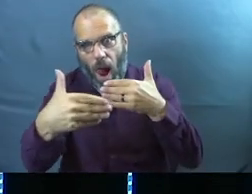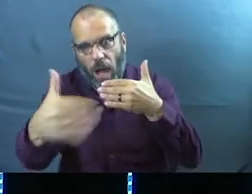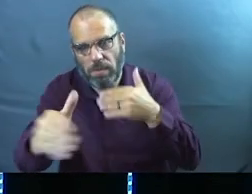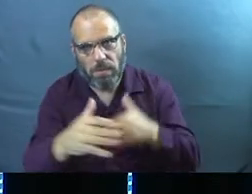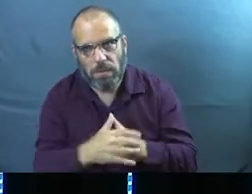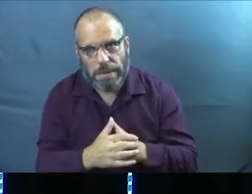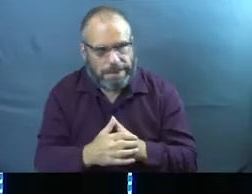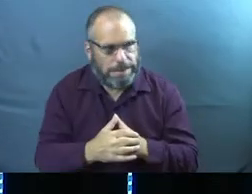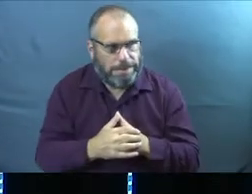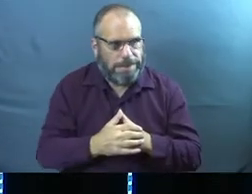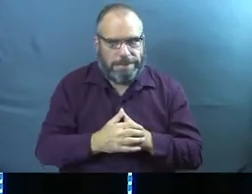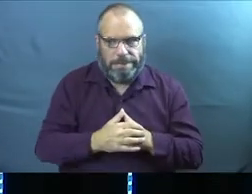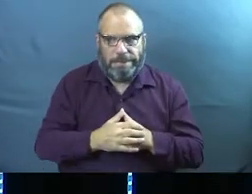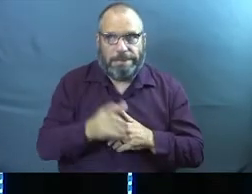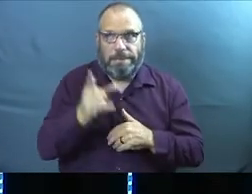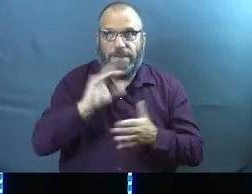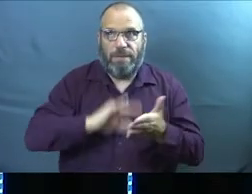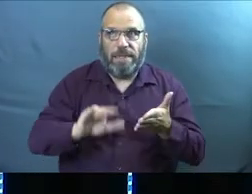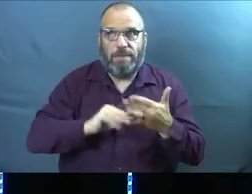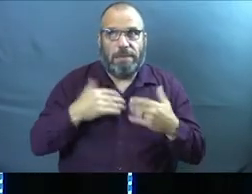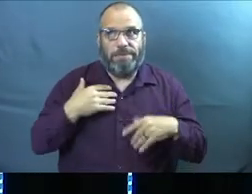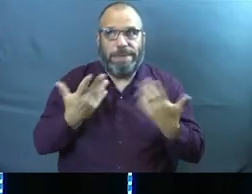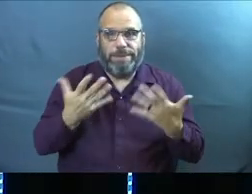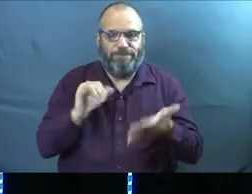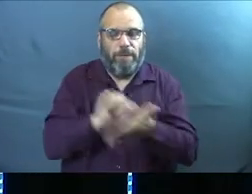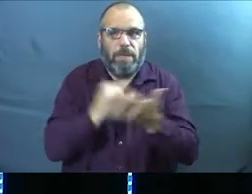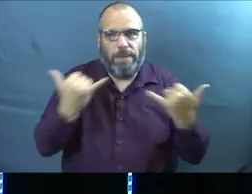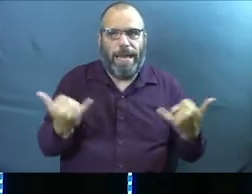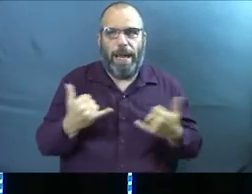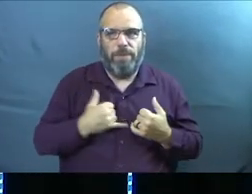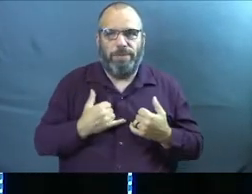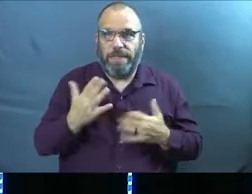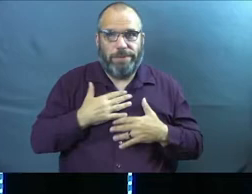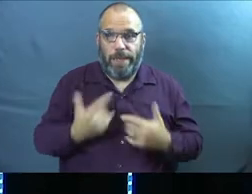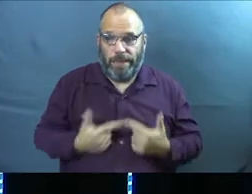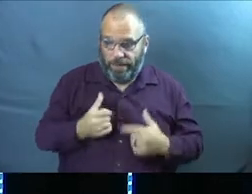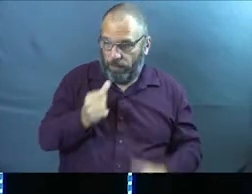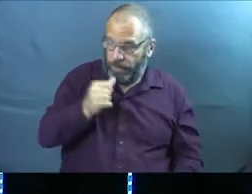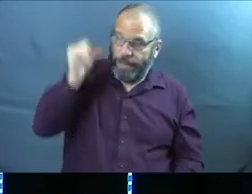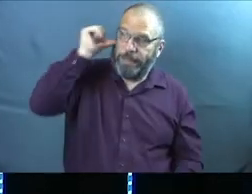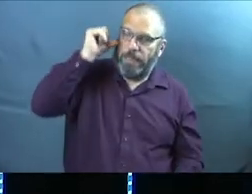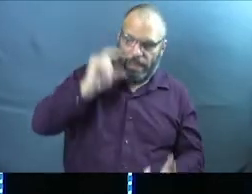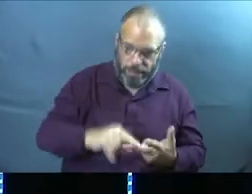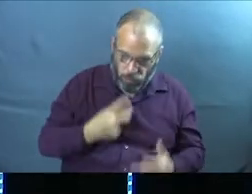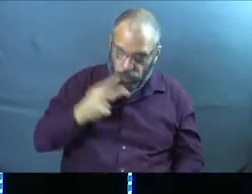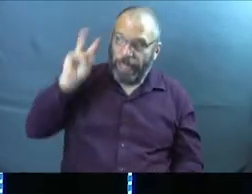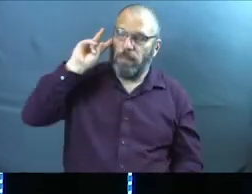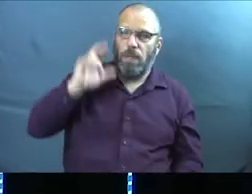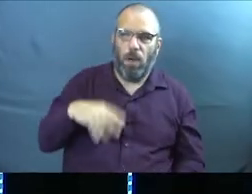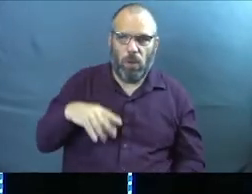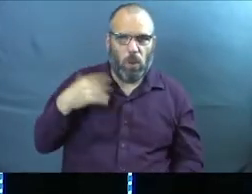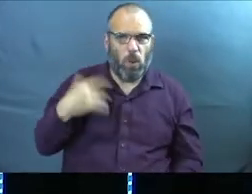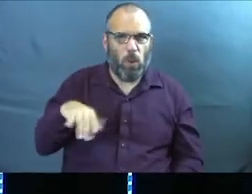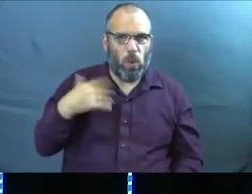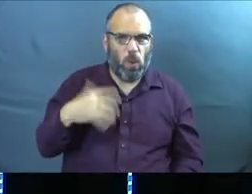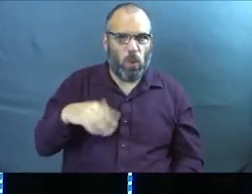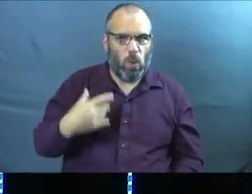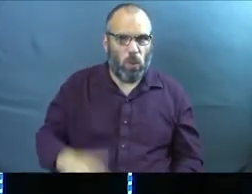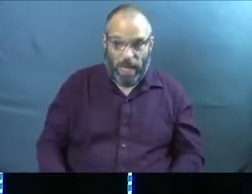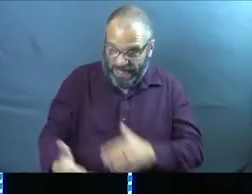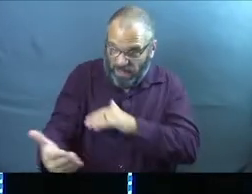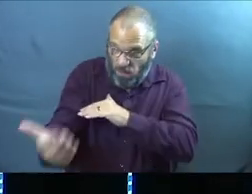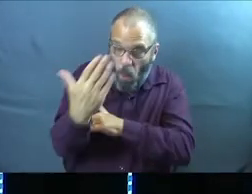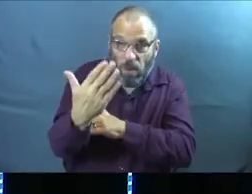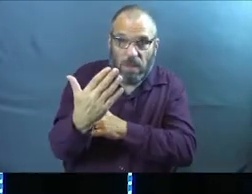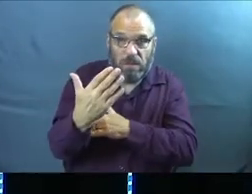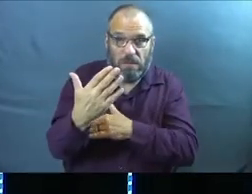And I don't know that I can be forgiven because it was in my life yesterday. It was in my life this